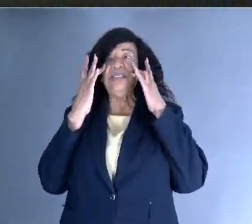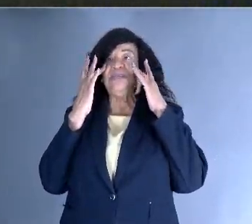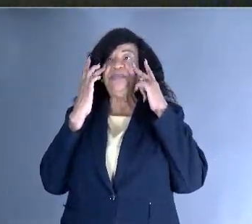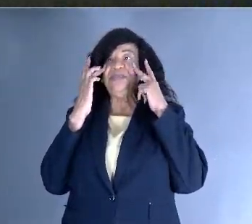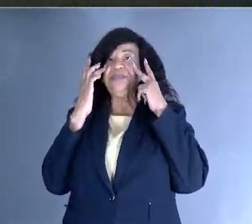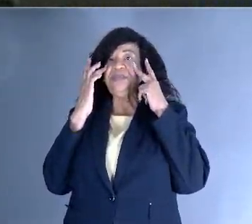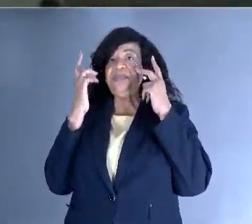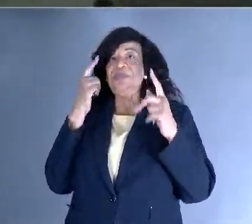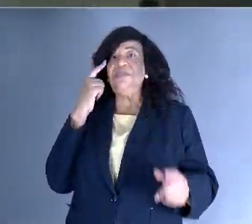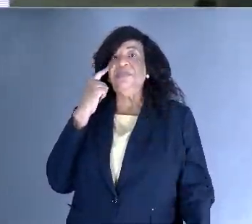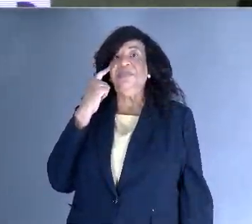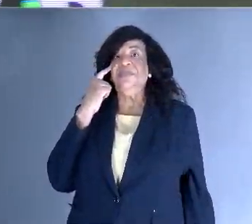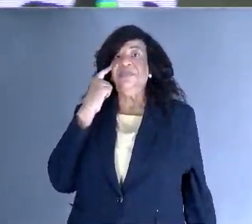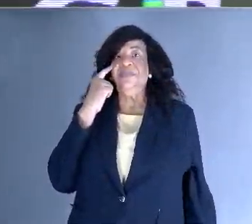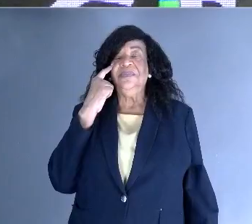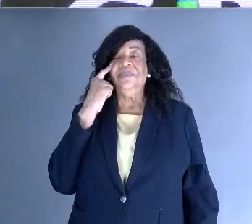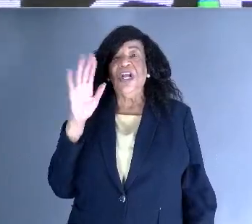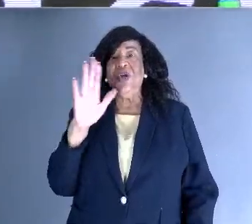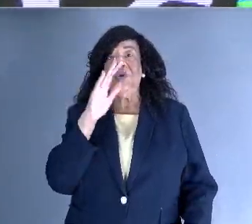eyes